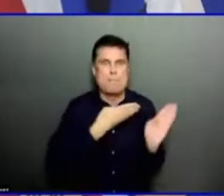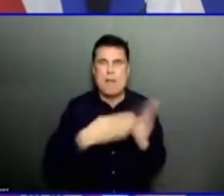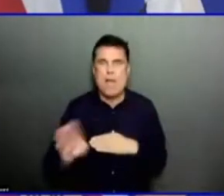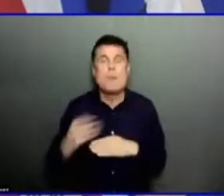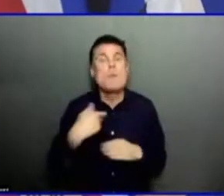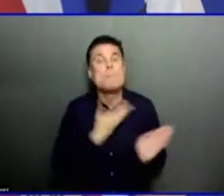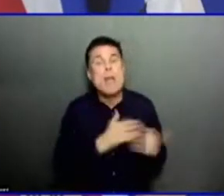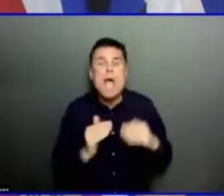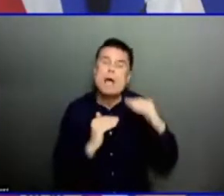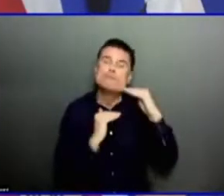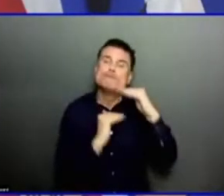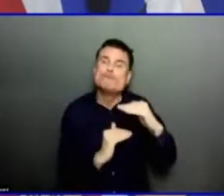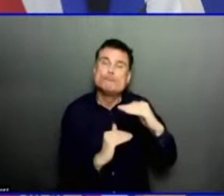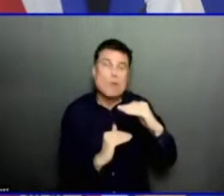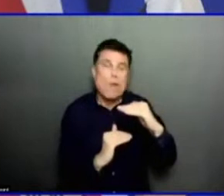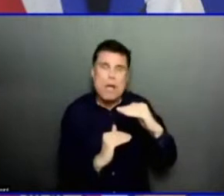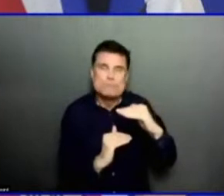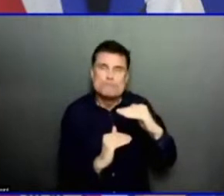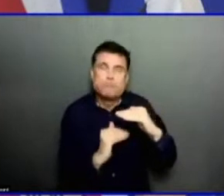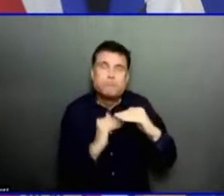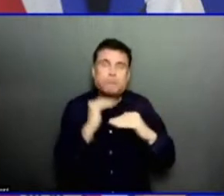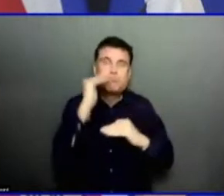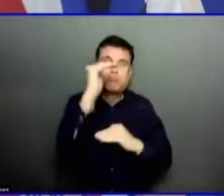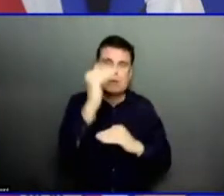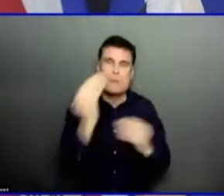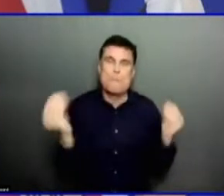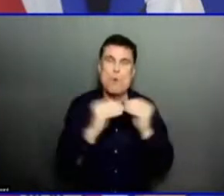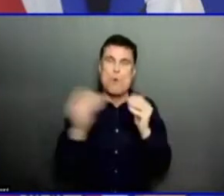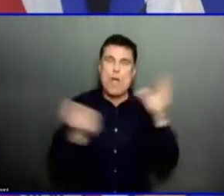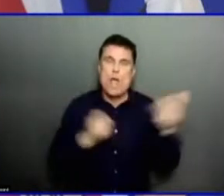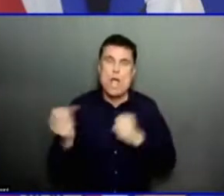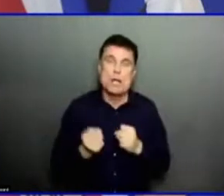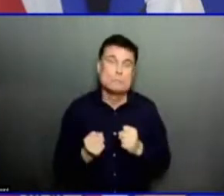week I'm happy to report that